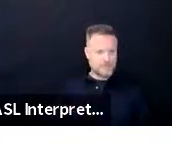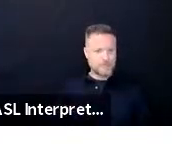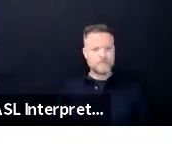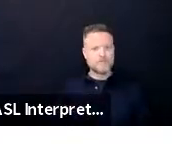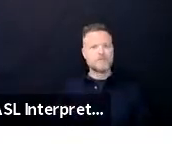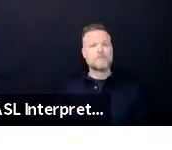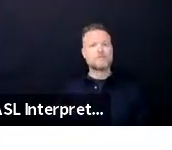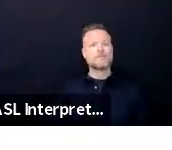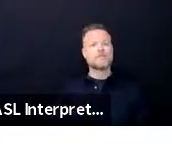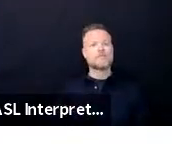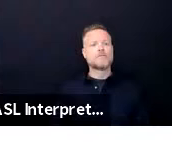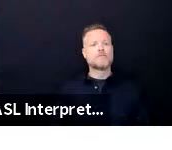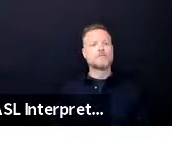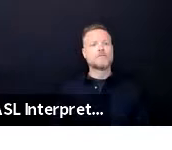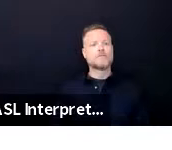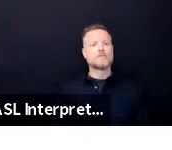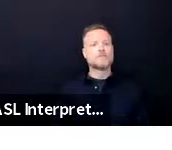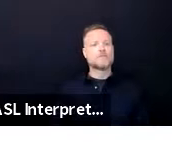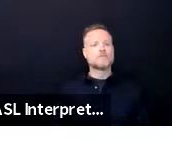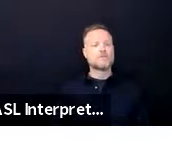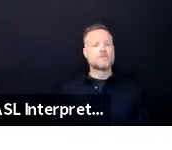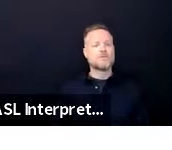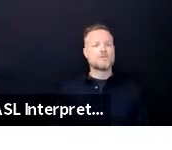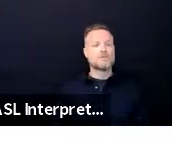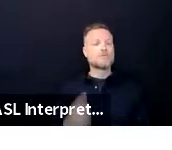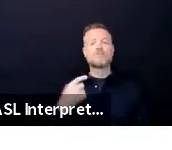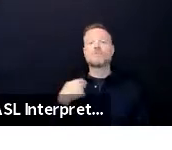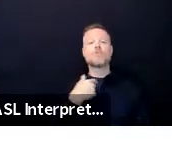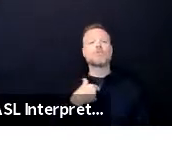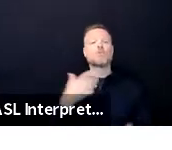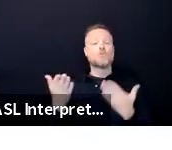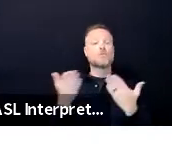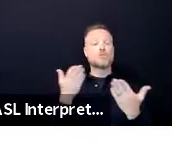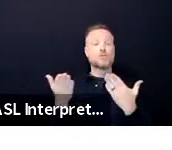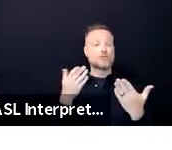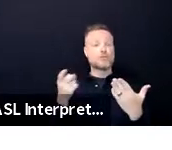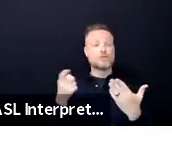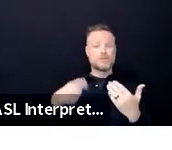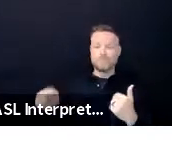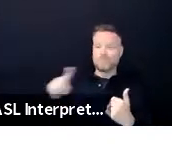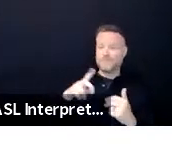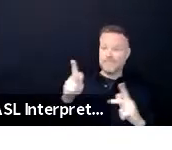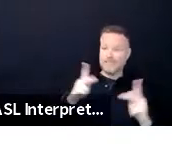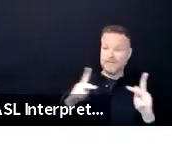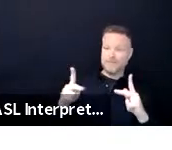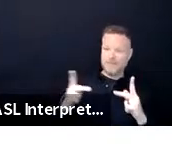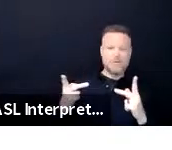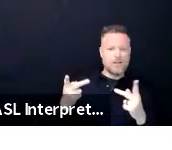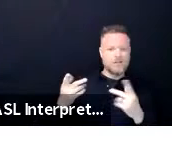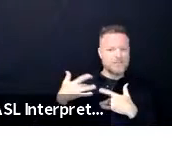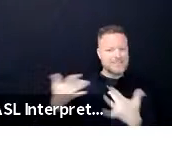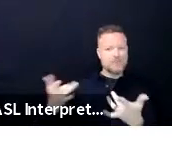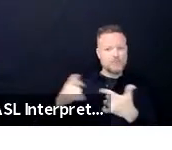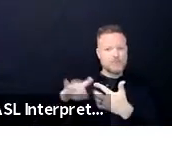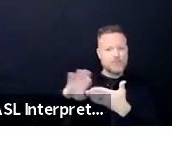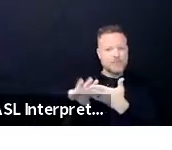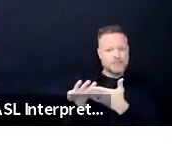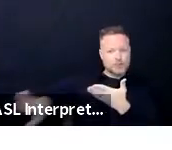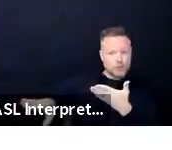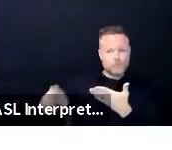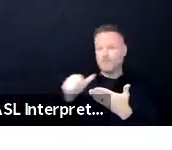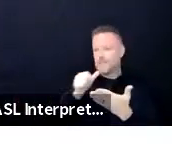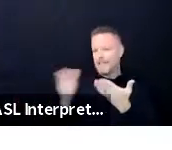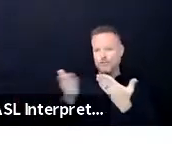frequents. We mostly are serving the underserved, historically excluded, the